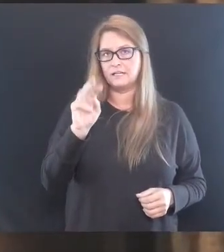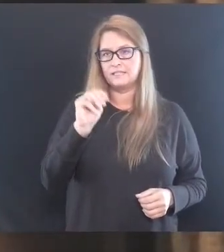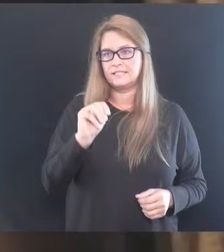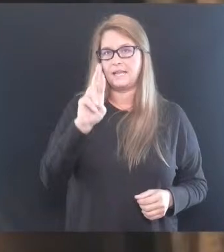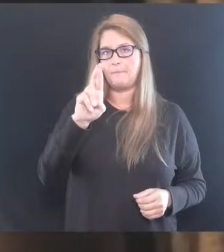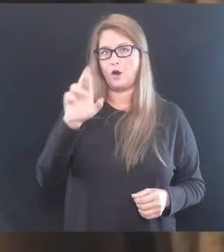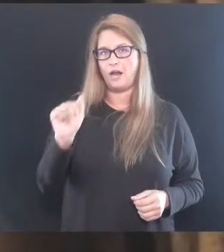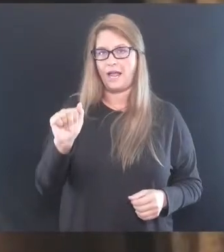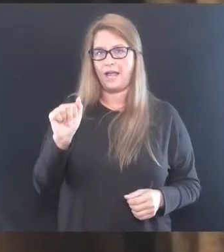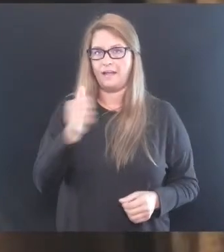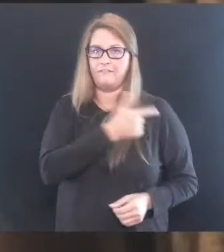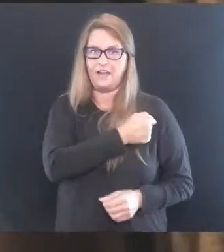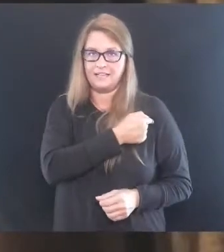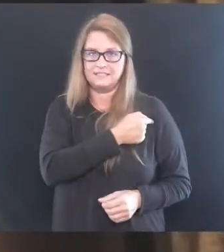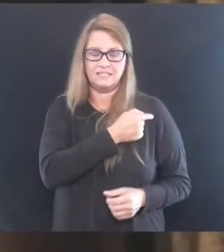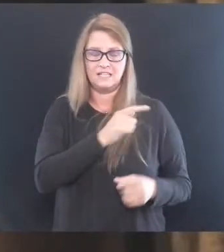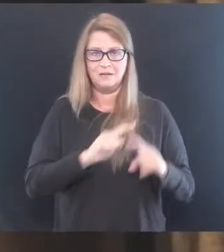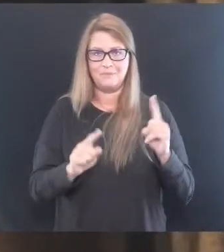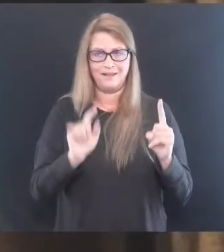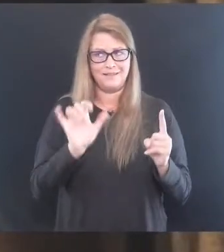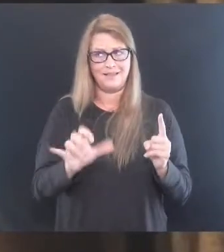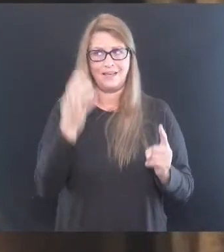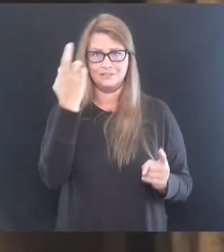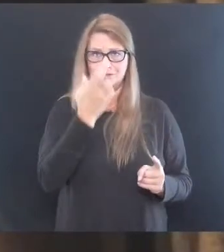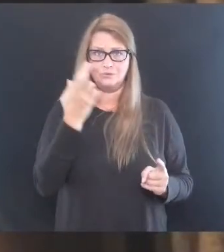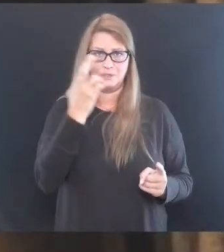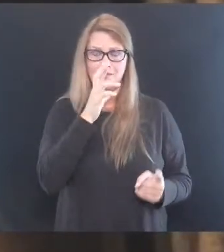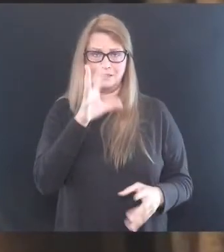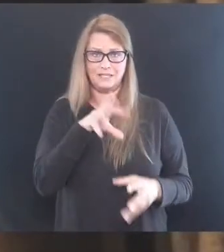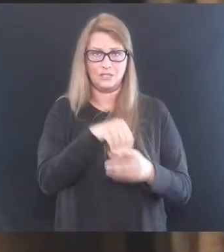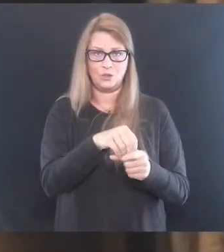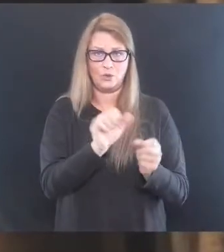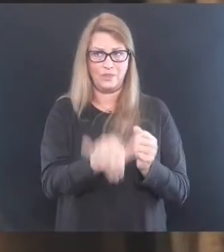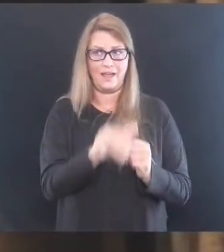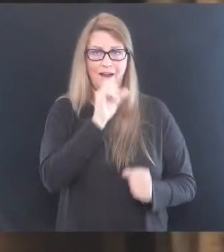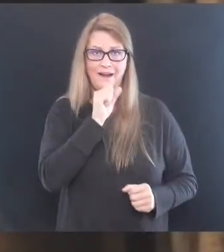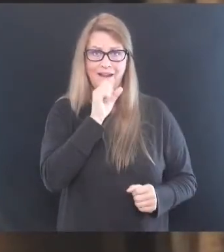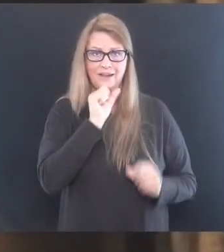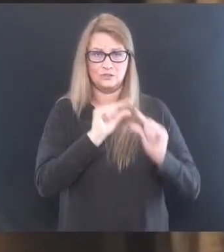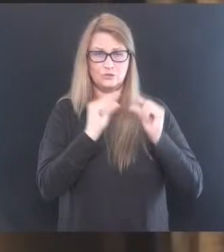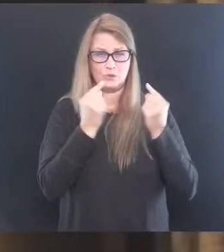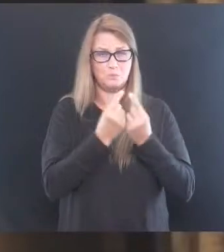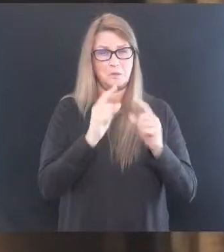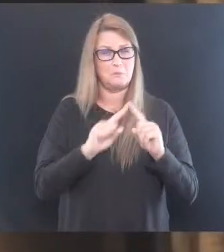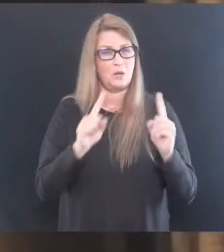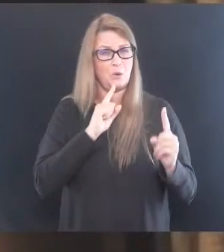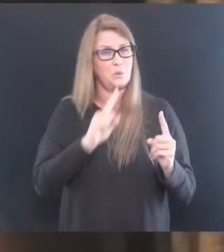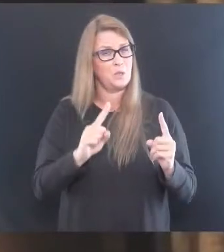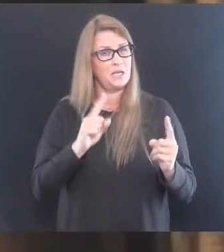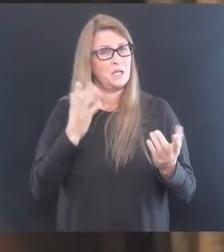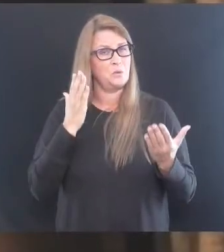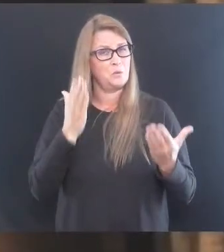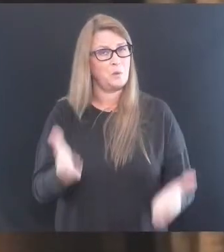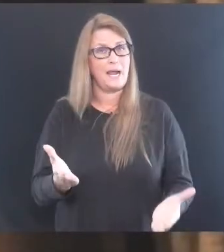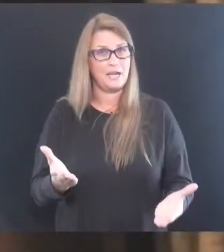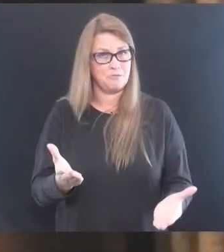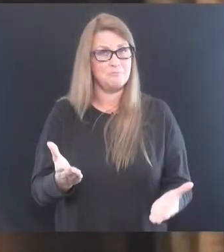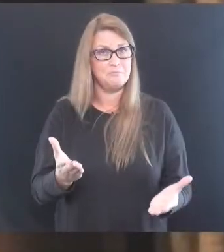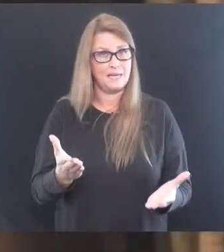mRNA vaccines, but that's the reason why they did not include that age group. But we would heavily recommend that people consider